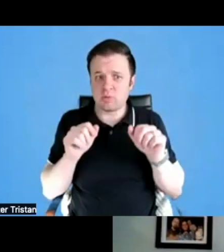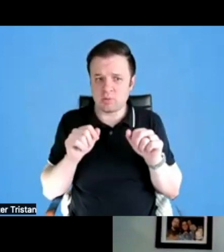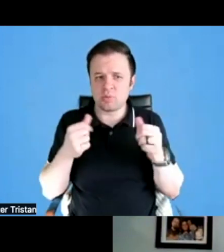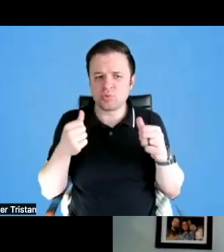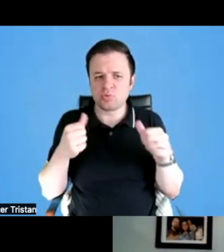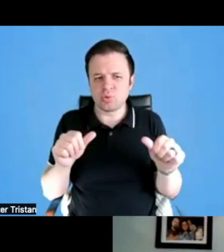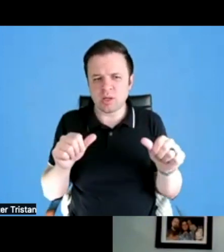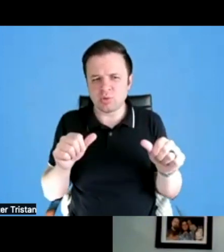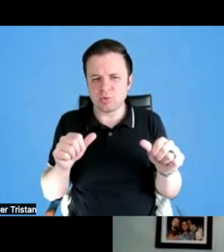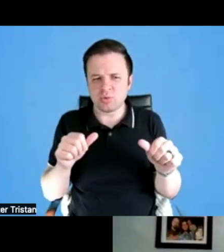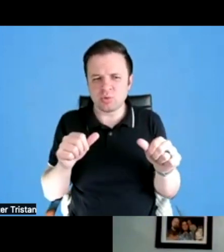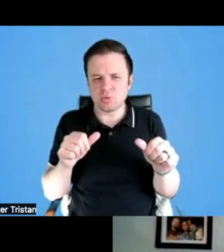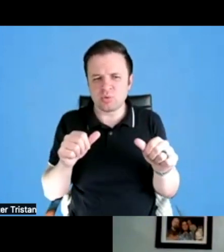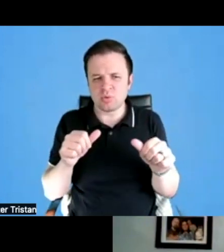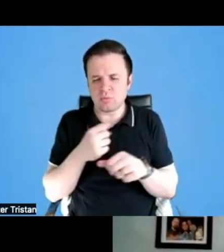make